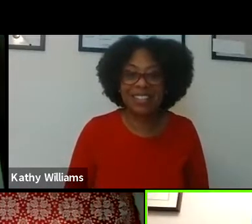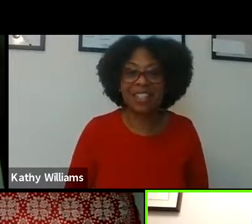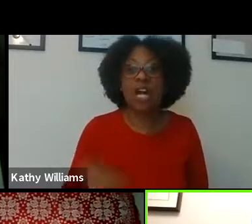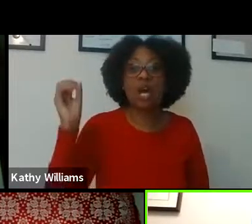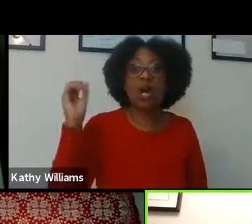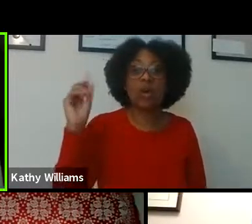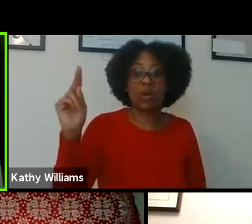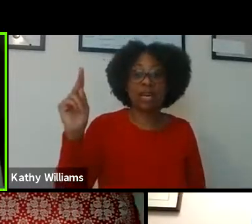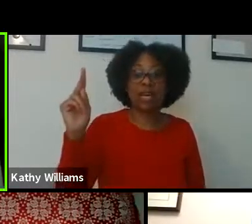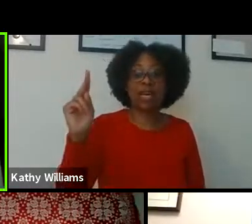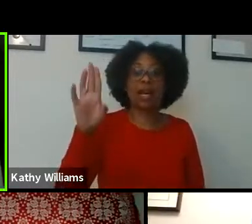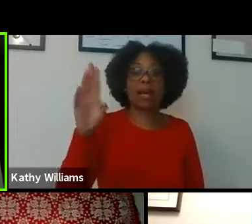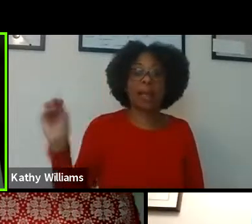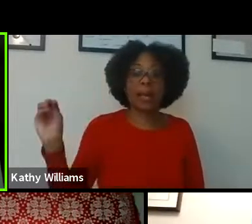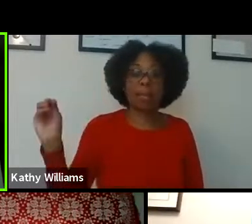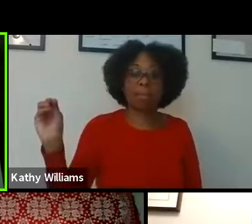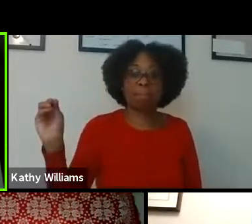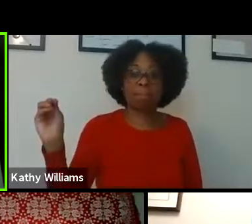Okay.